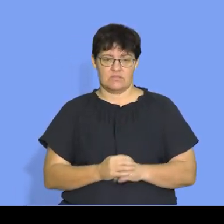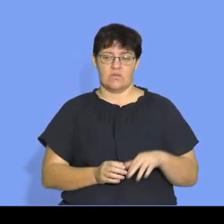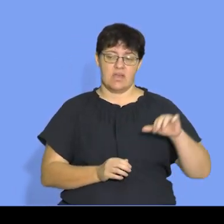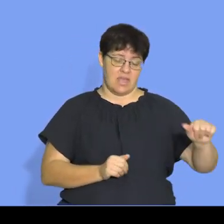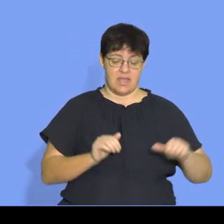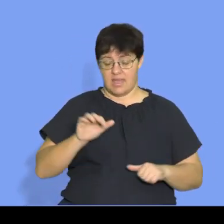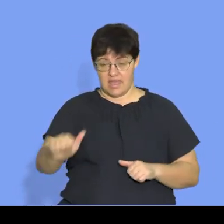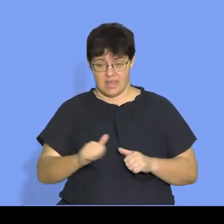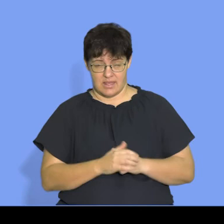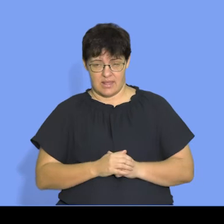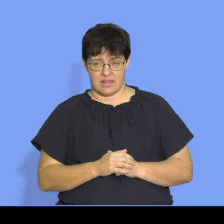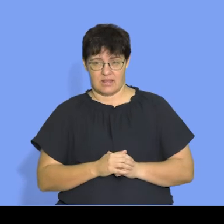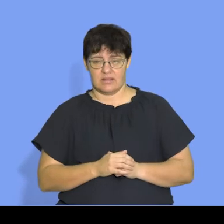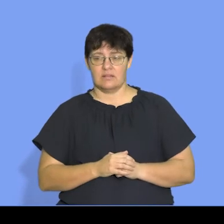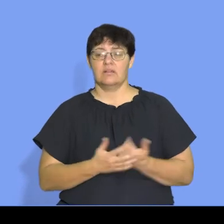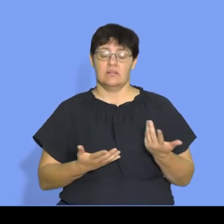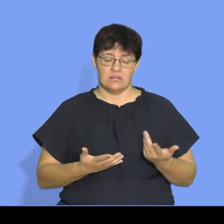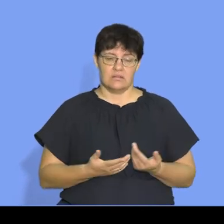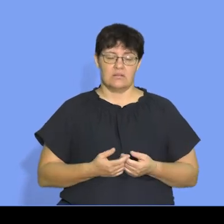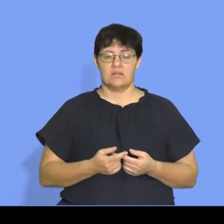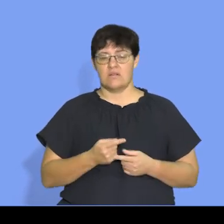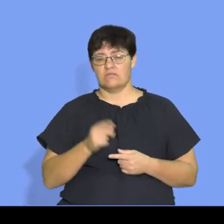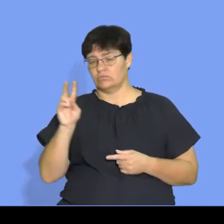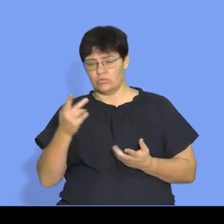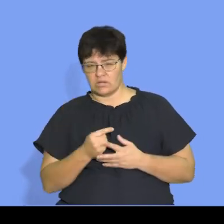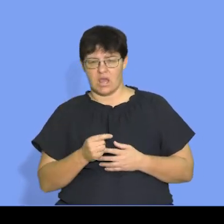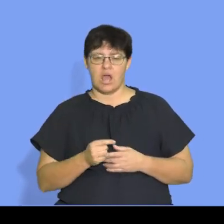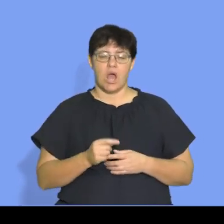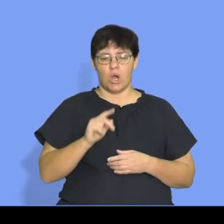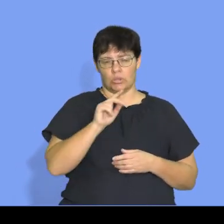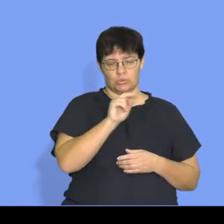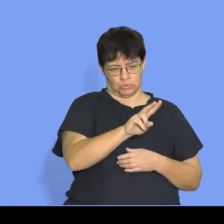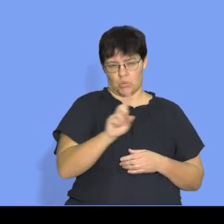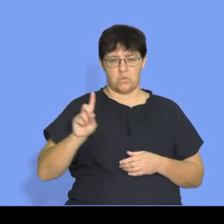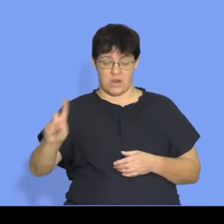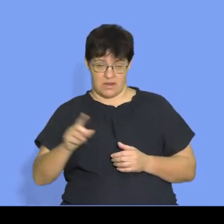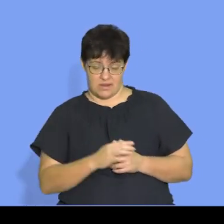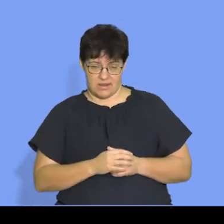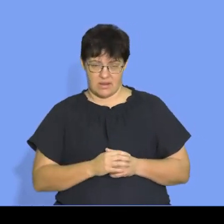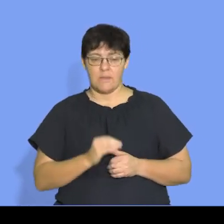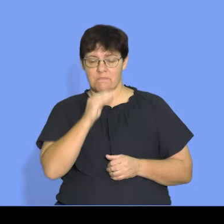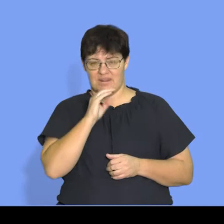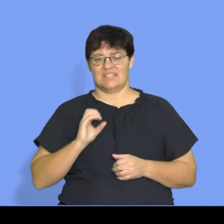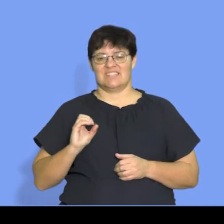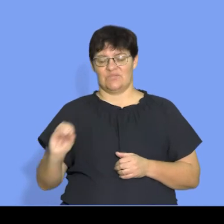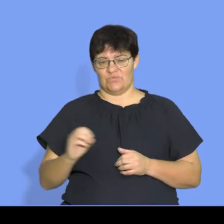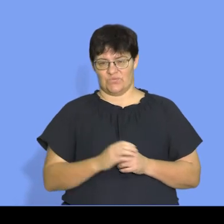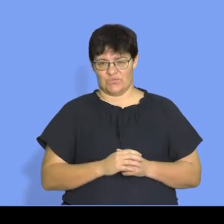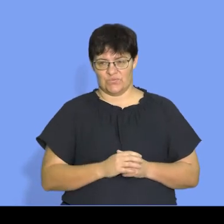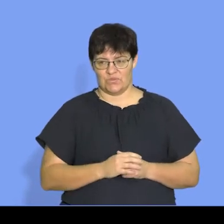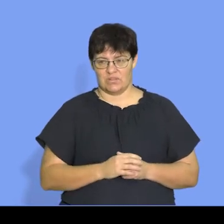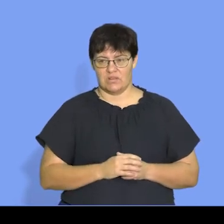there. A, my factors of 2 are 2 and 1. And this will be equal to 0. Then I will